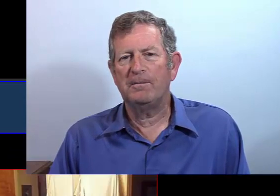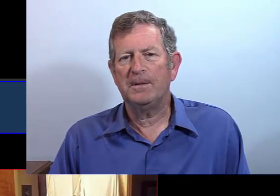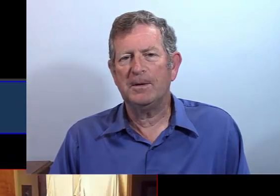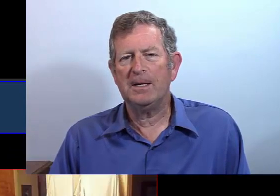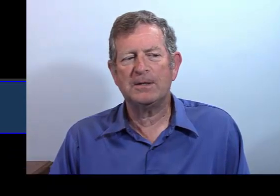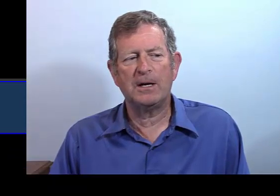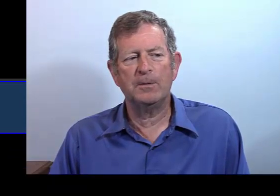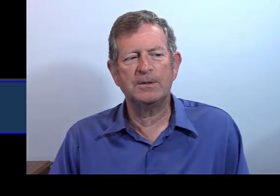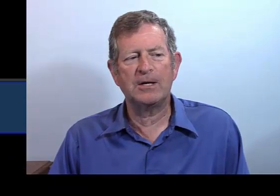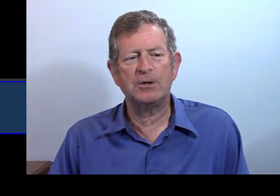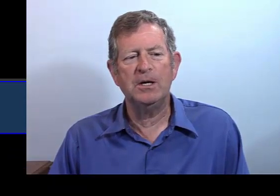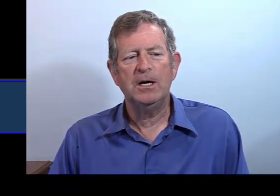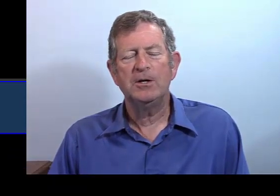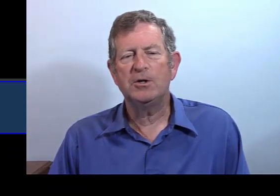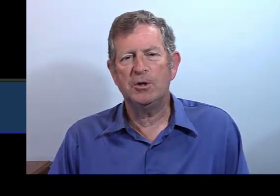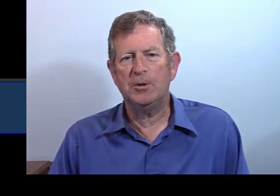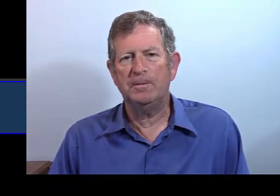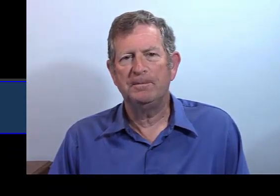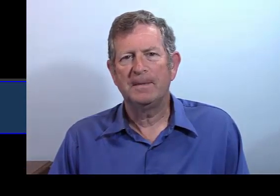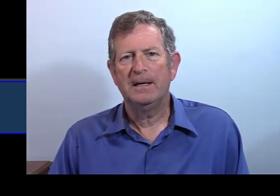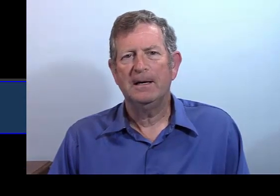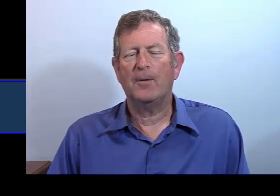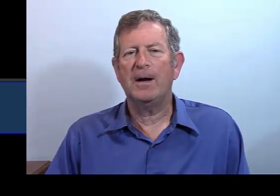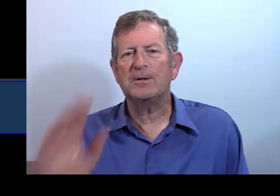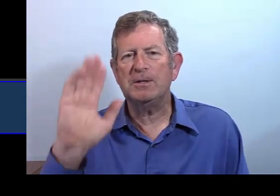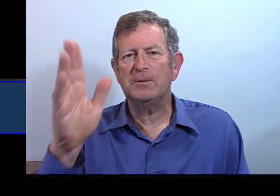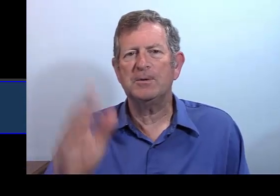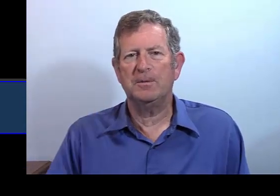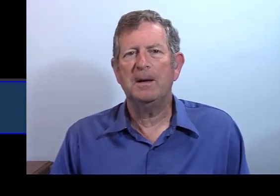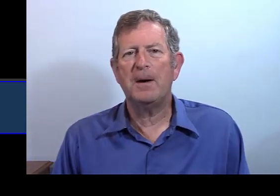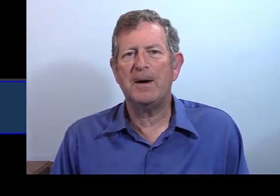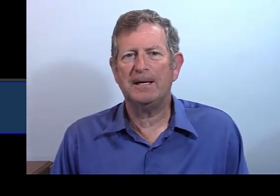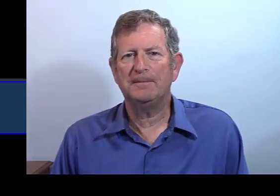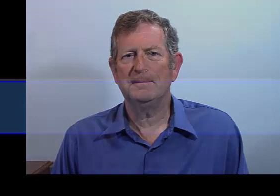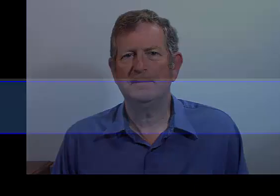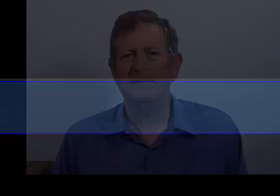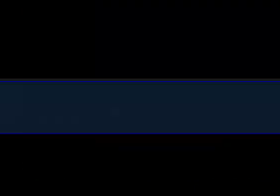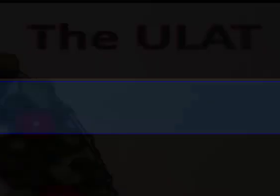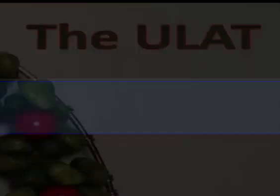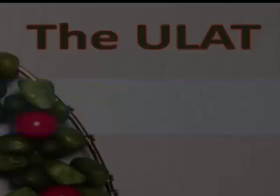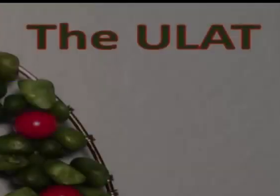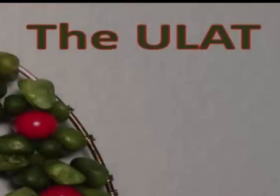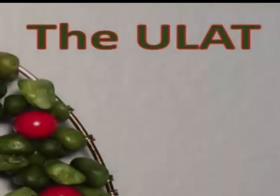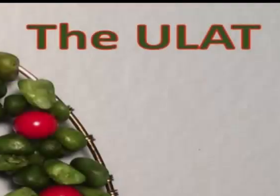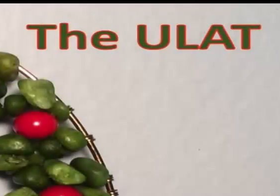yourself. Okay, starting with section 2. All right, I'll see you soon. Bye-bye.